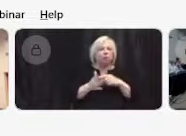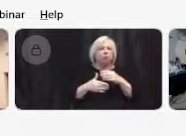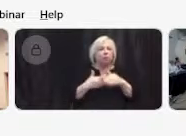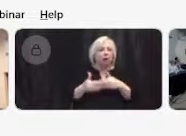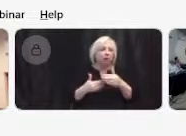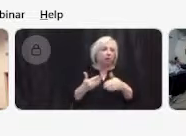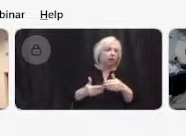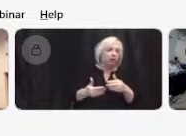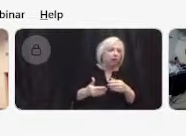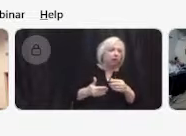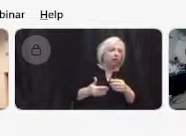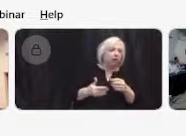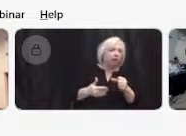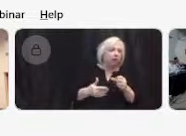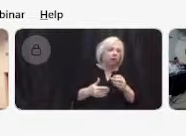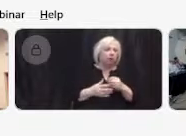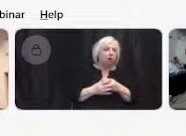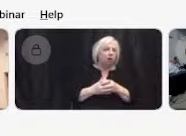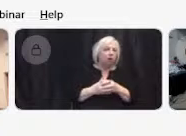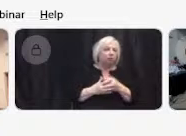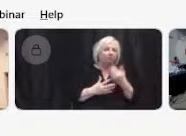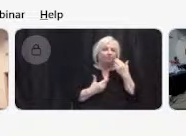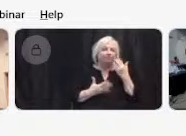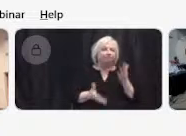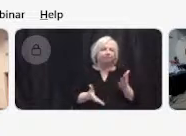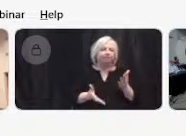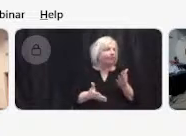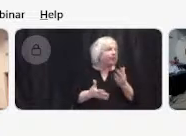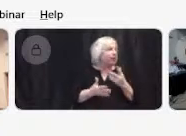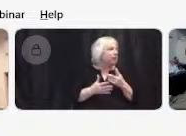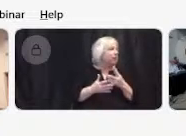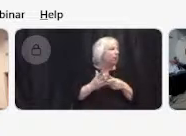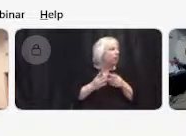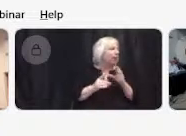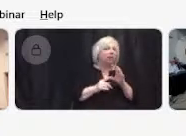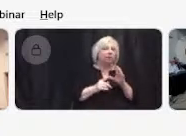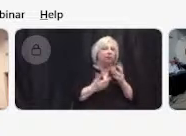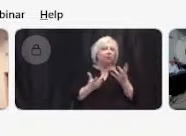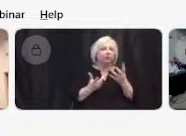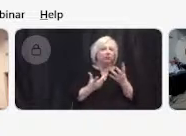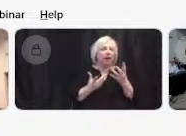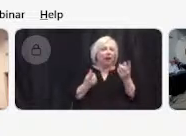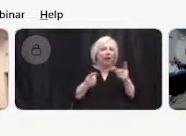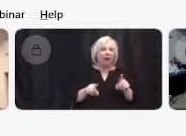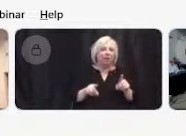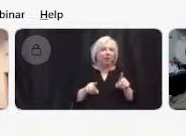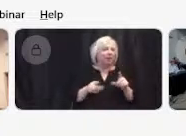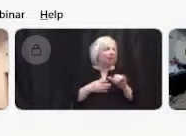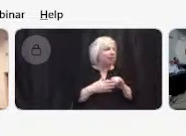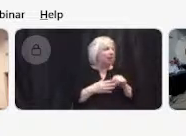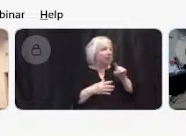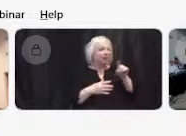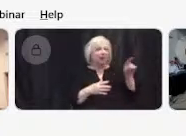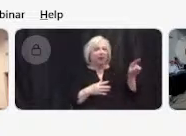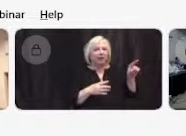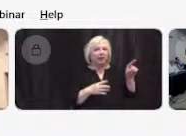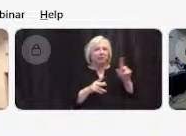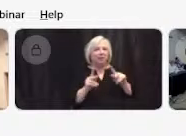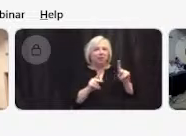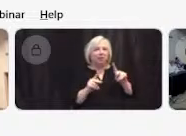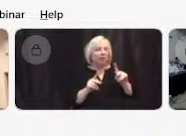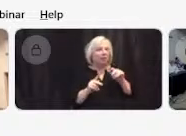process. So I don't know what the circumstances of these individuals